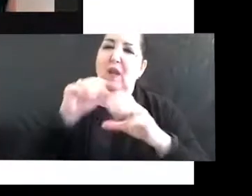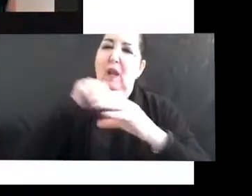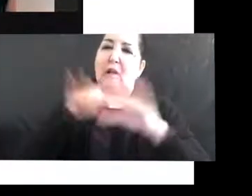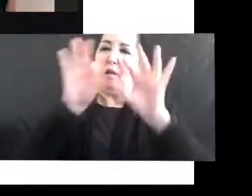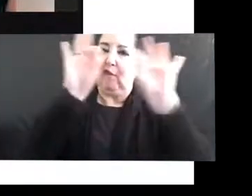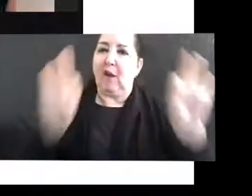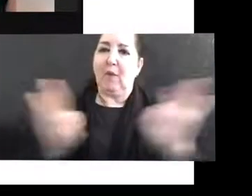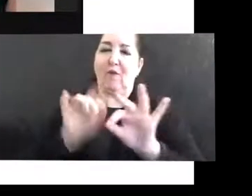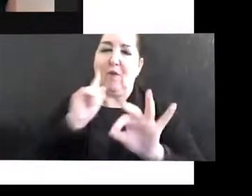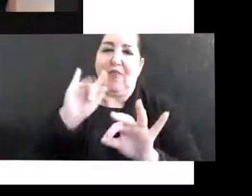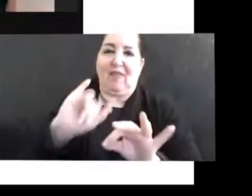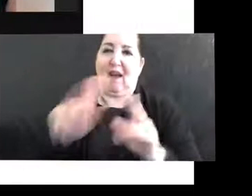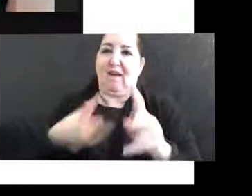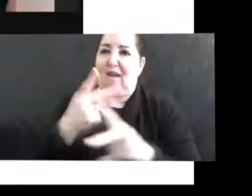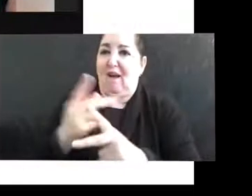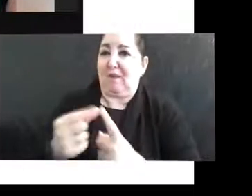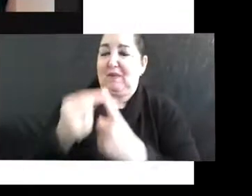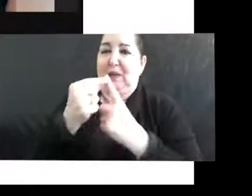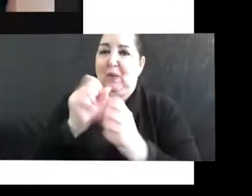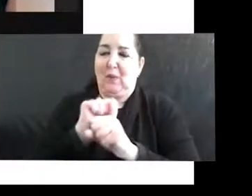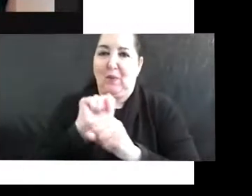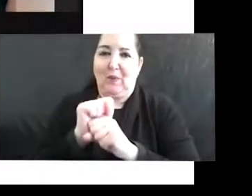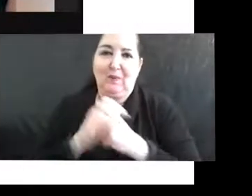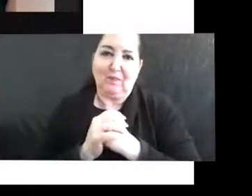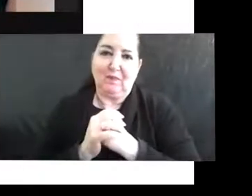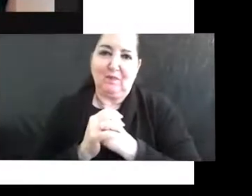a framework of this particular work.